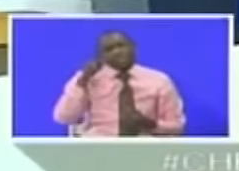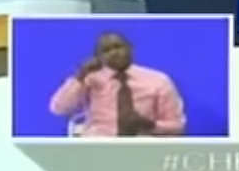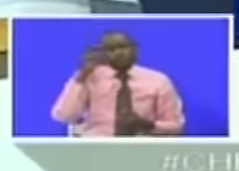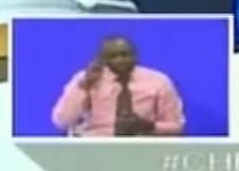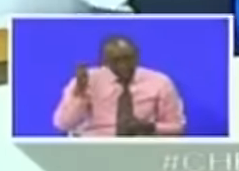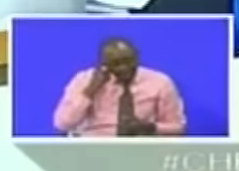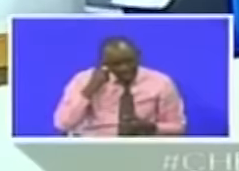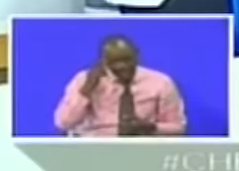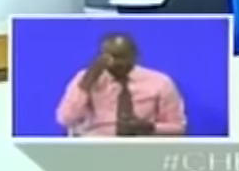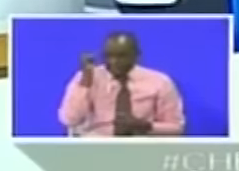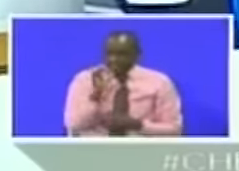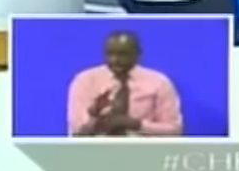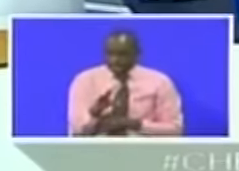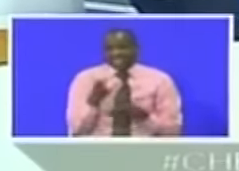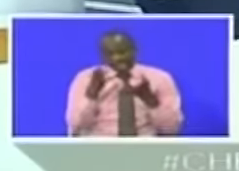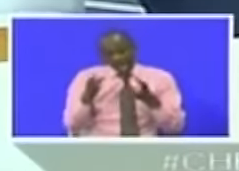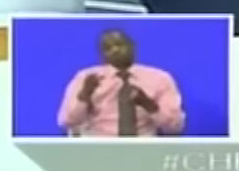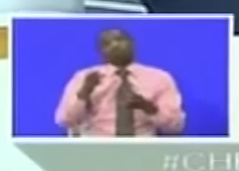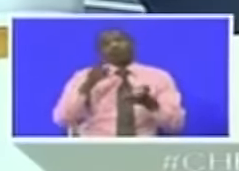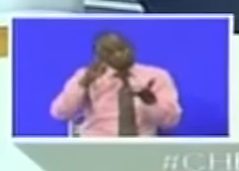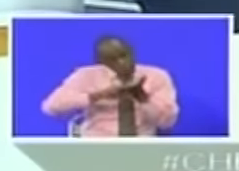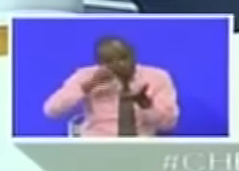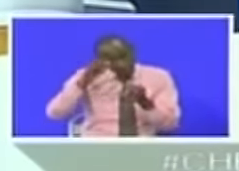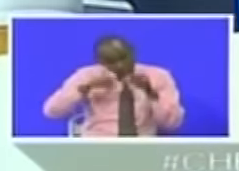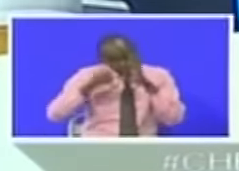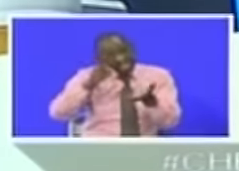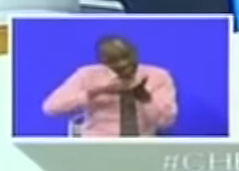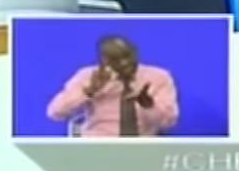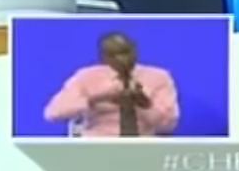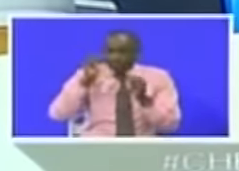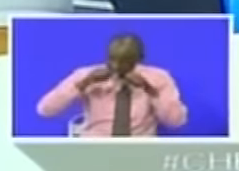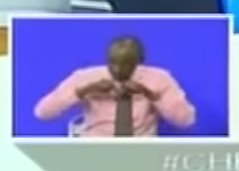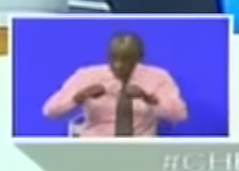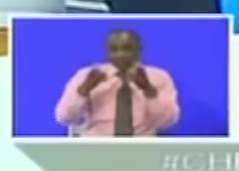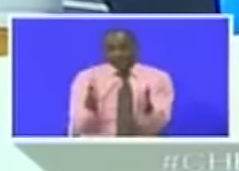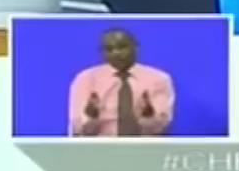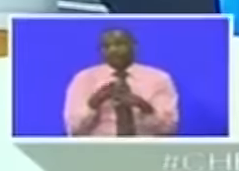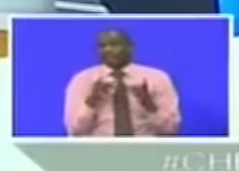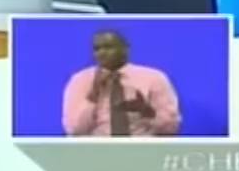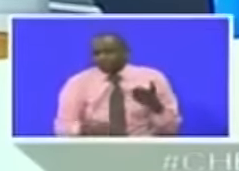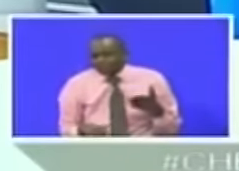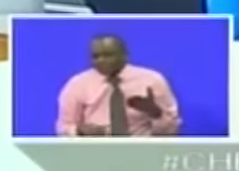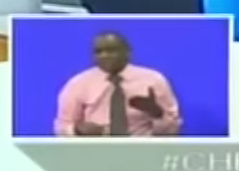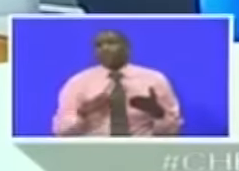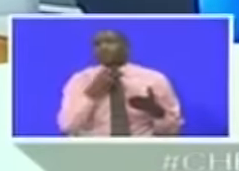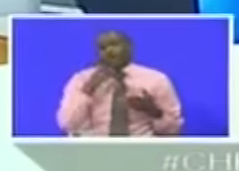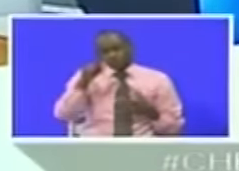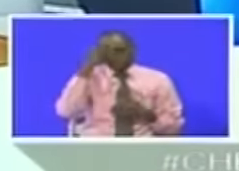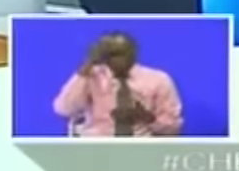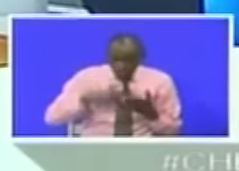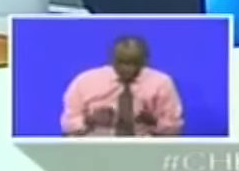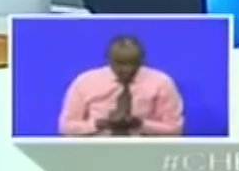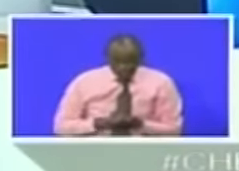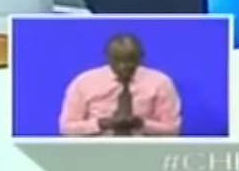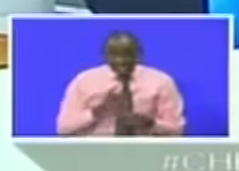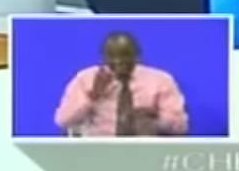lest you forget, the voter registration exercise is continuous. But we're going to go a step further. This is what we want you to do here on Checkpoint, and we'll